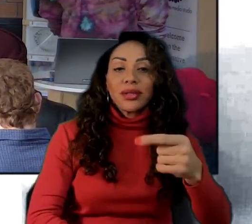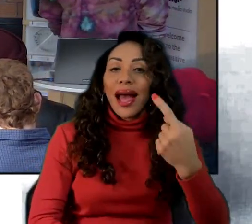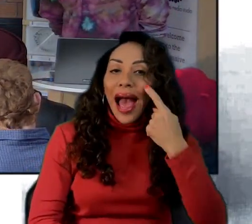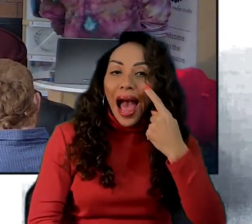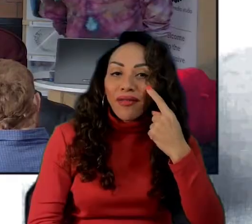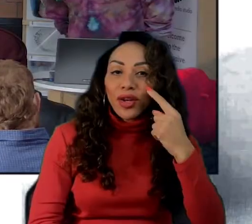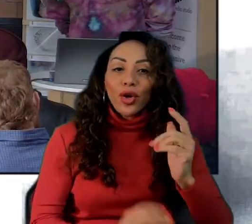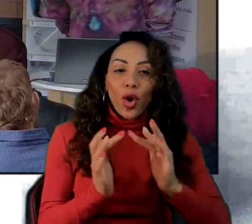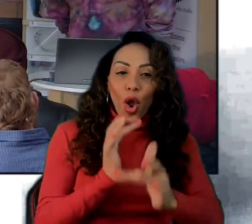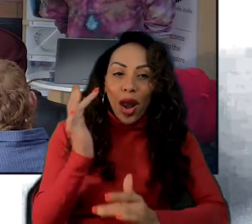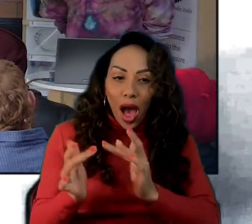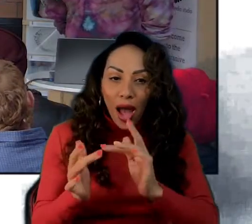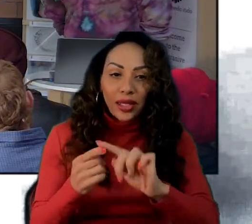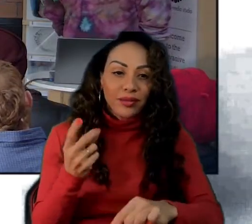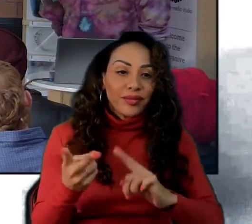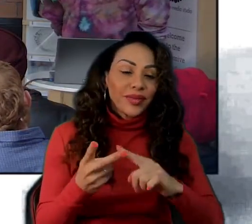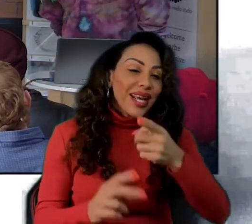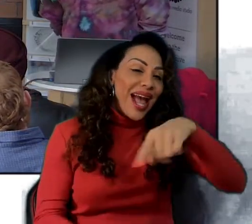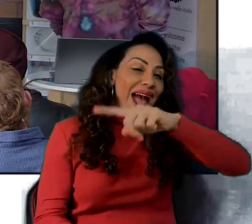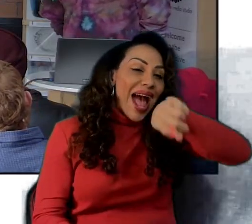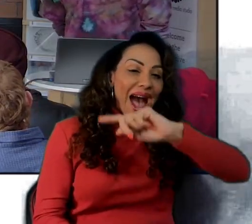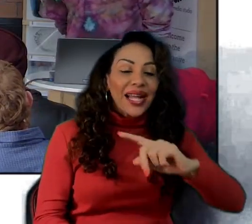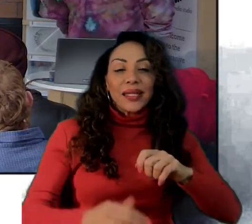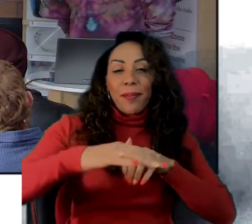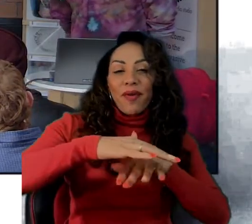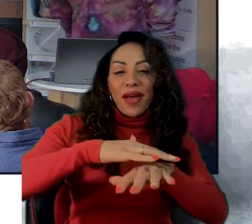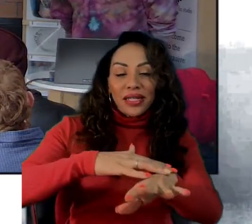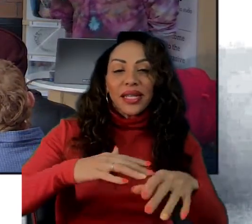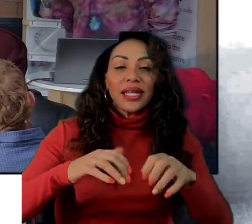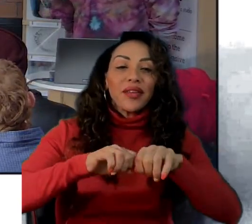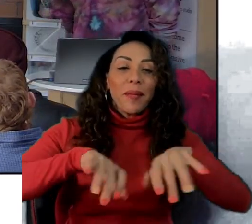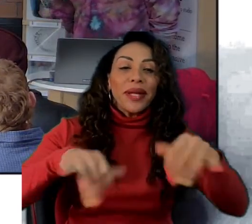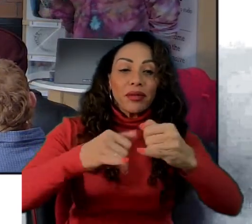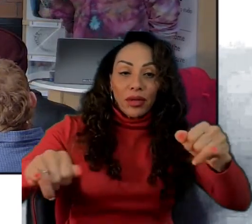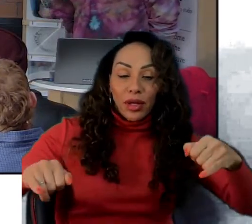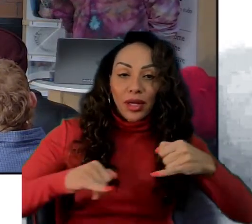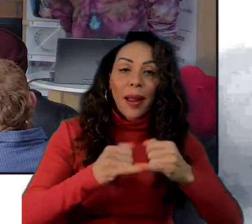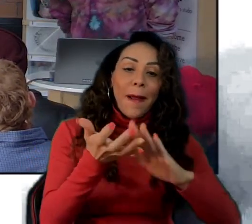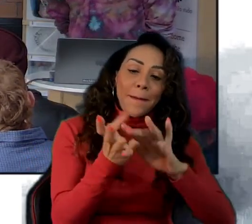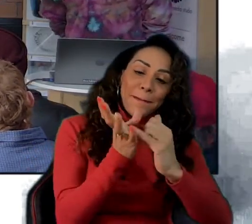watershed.co.uk/studio, at Pervasive Media Studio at mastodon.social on Mastodon, at